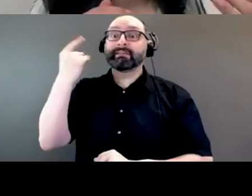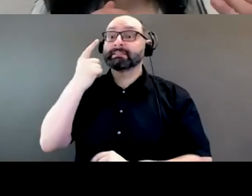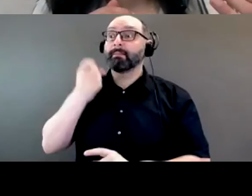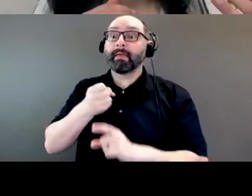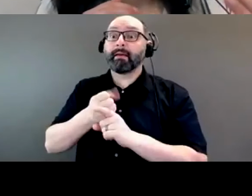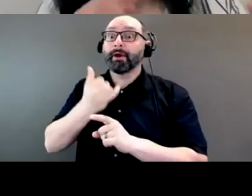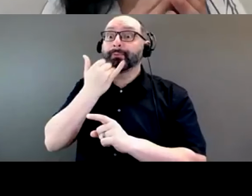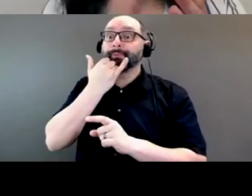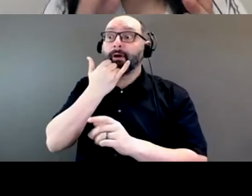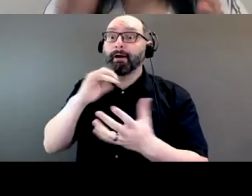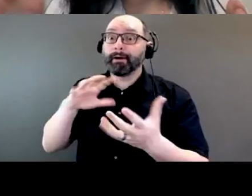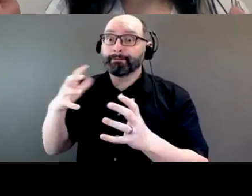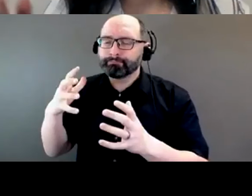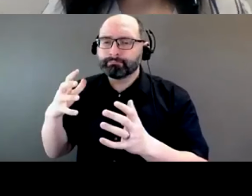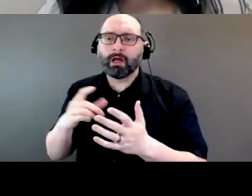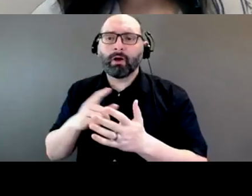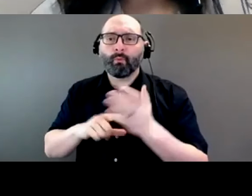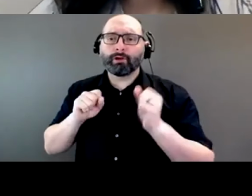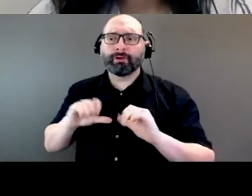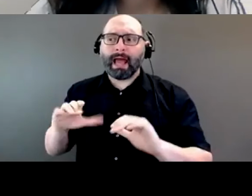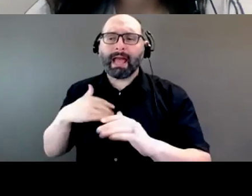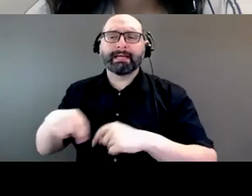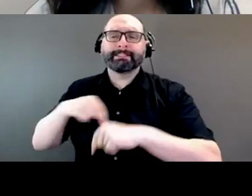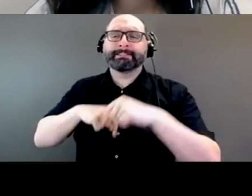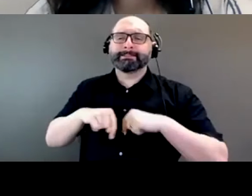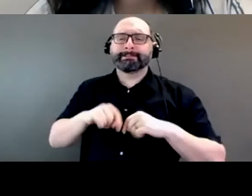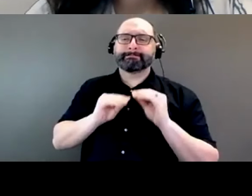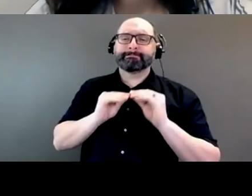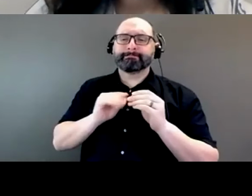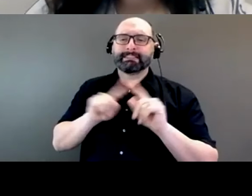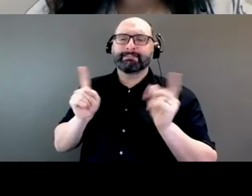I have done differently? And showing all of the different ways something could have gone differently.